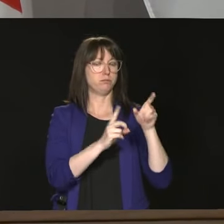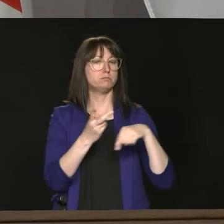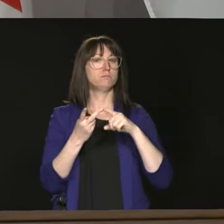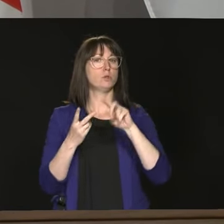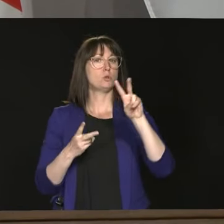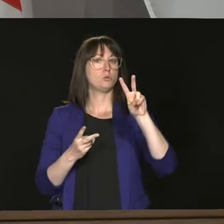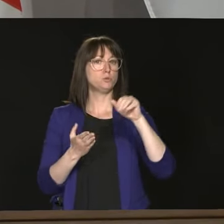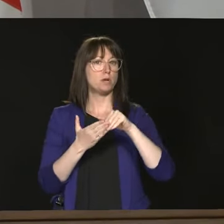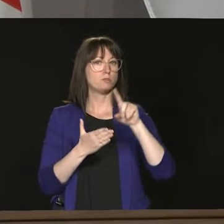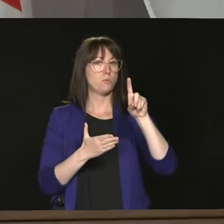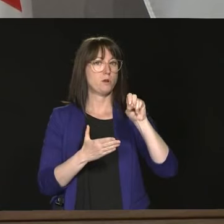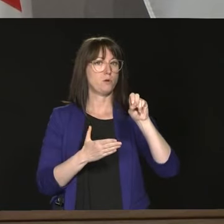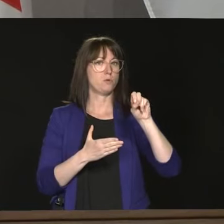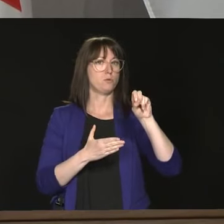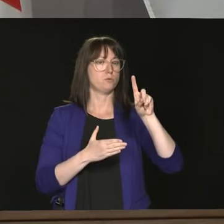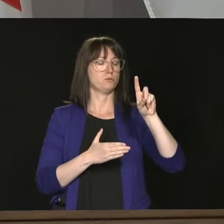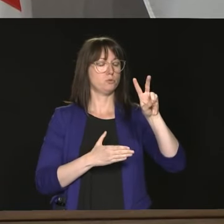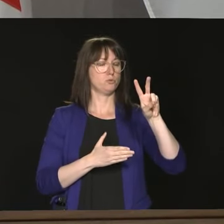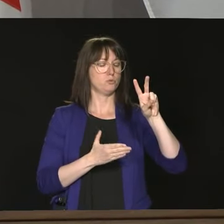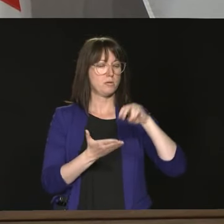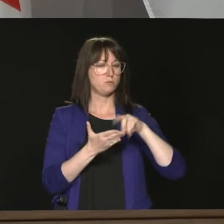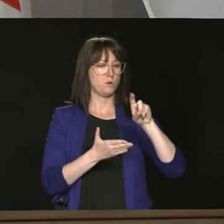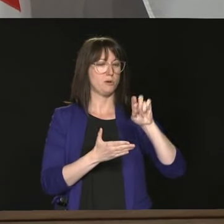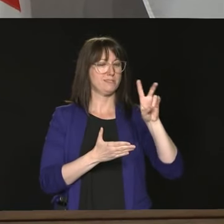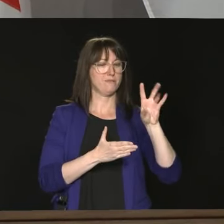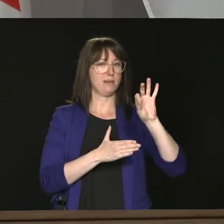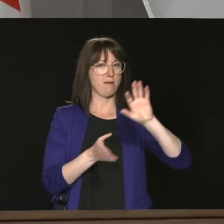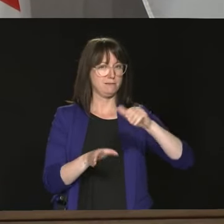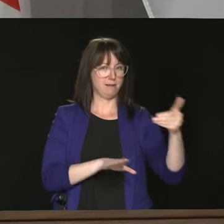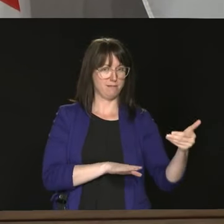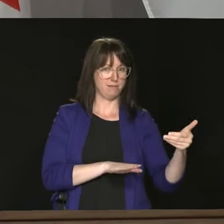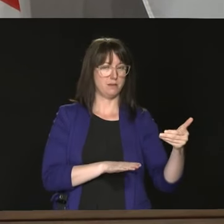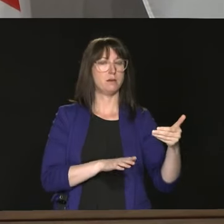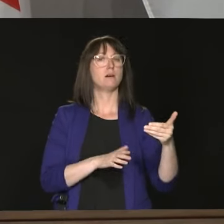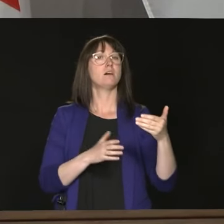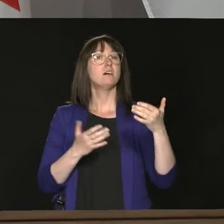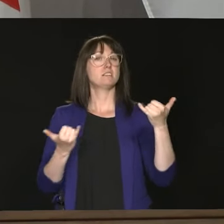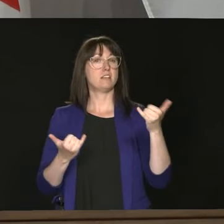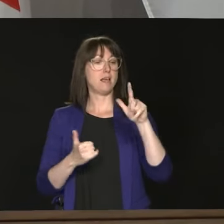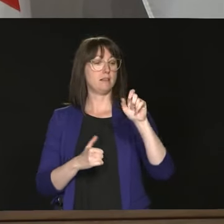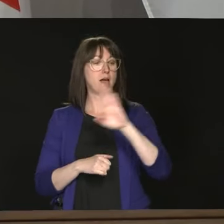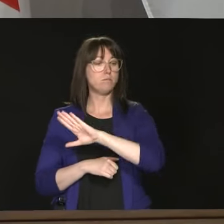2,179 deaths. To date, labs across Canada have tested over